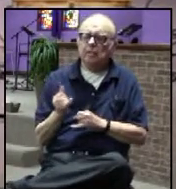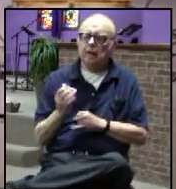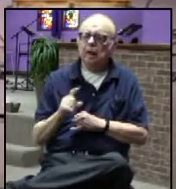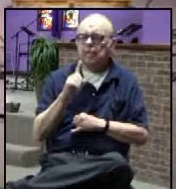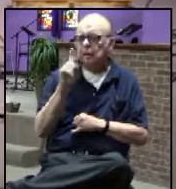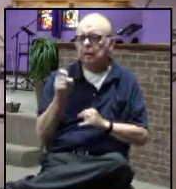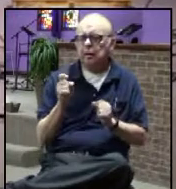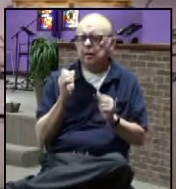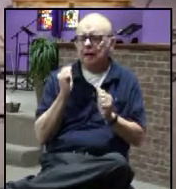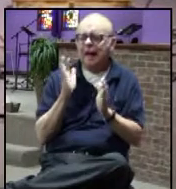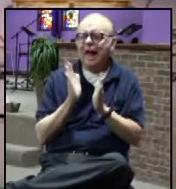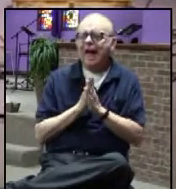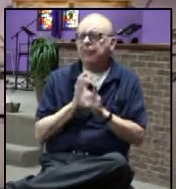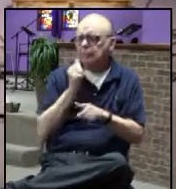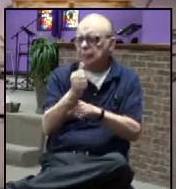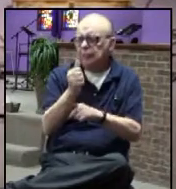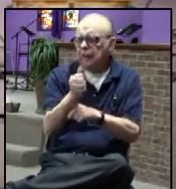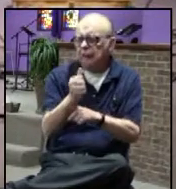you need to ask yourself,